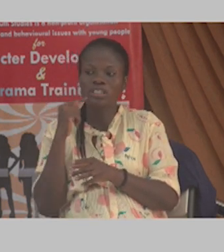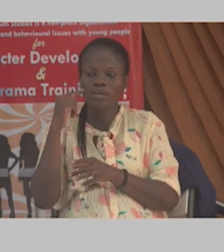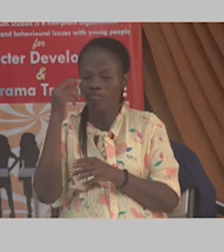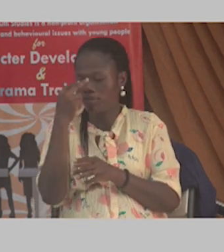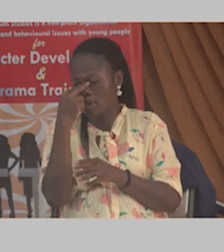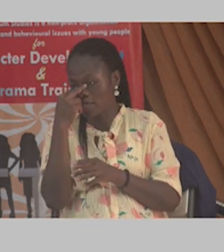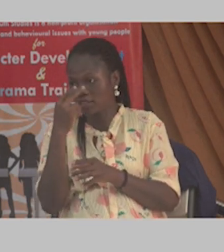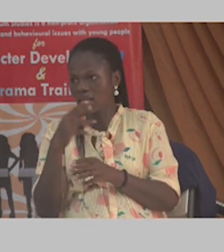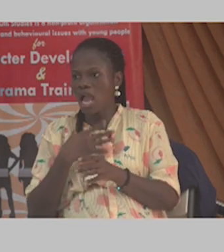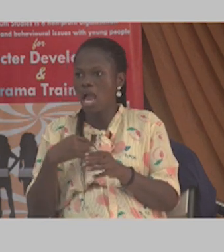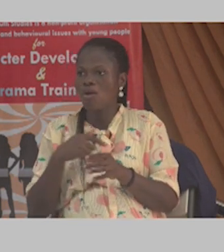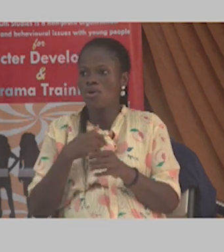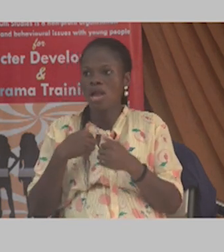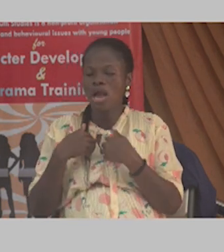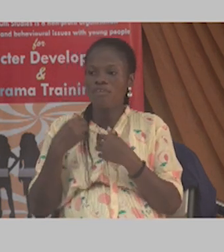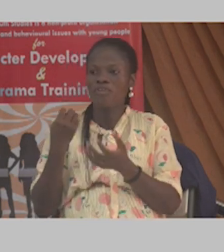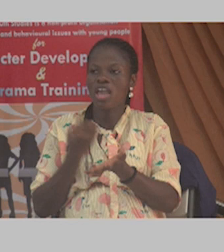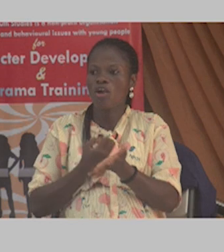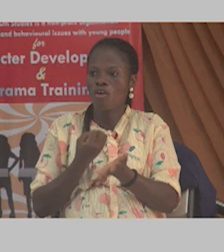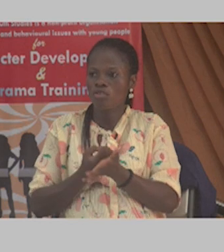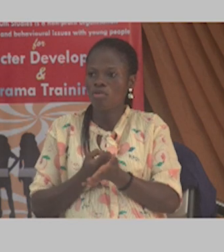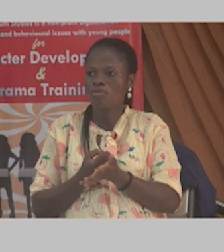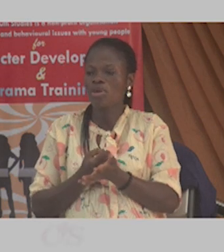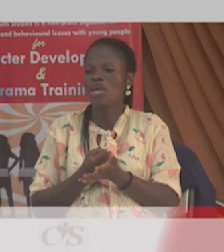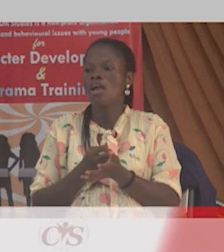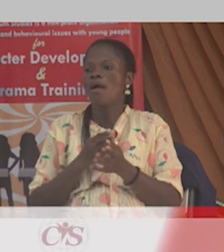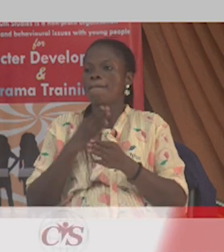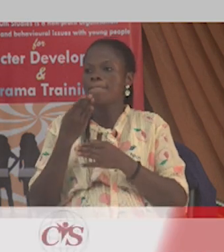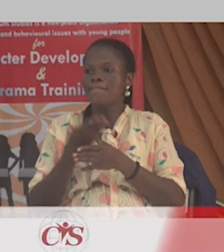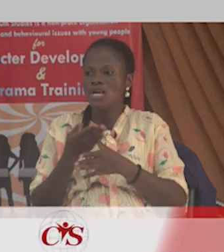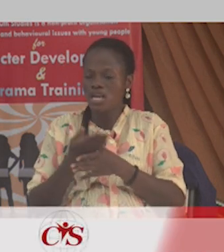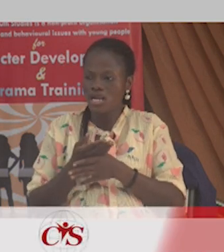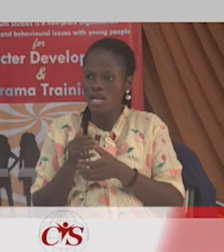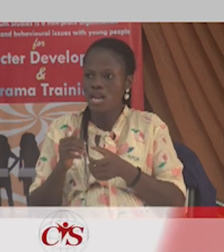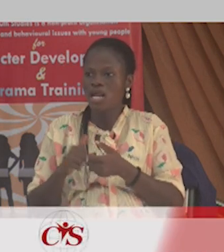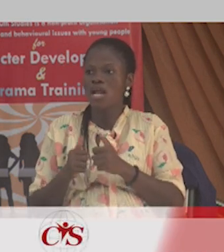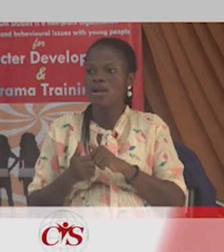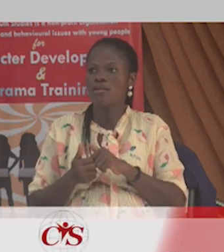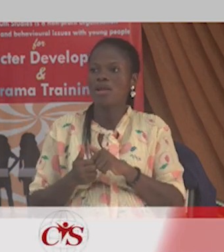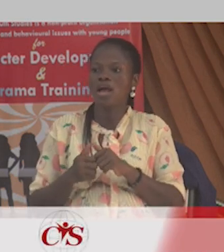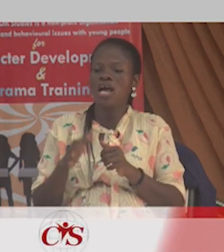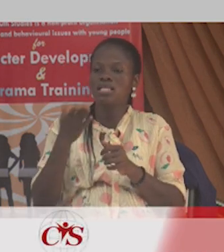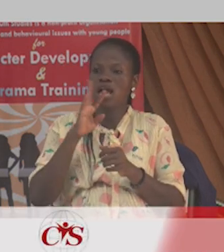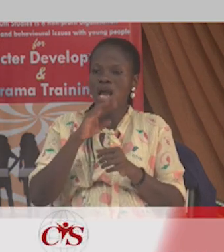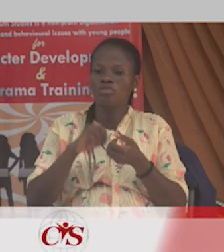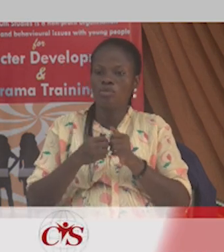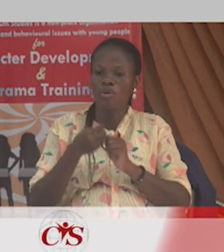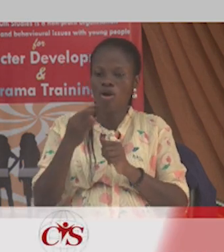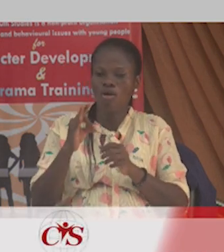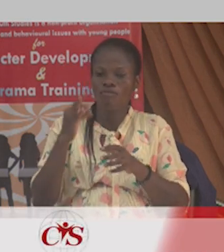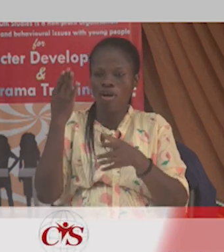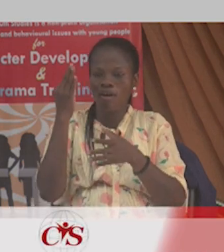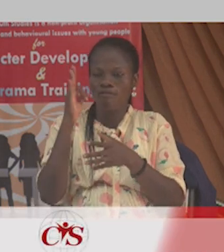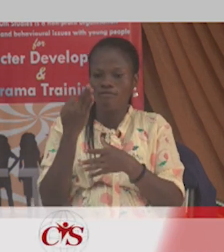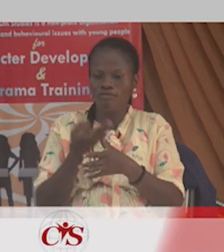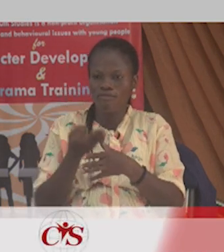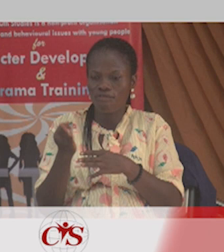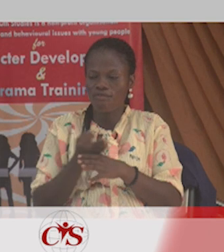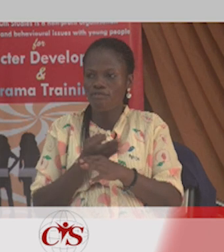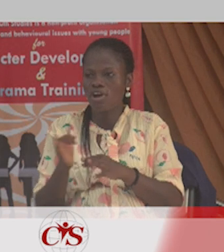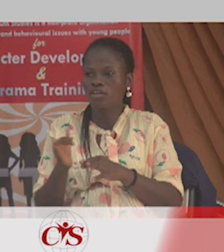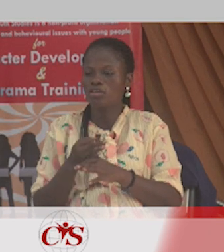we have economic barriers. There are a number of factors that affect the economic stability of persons